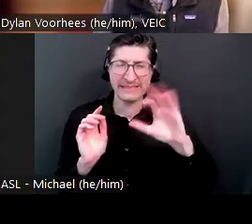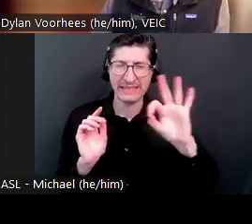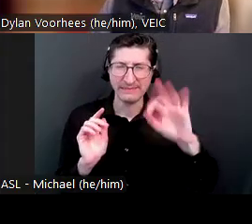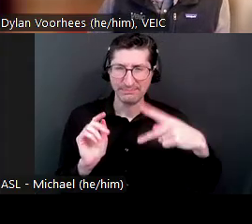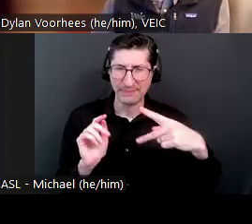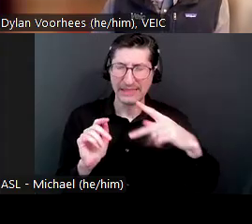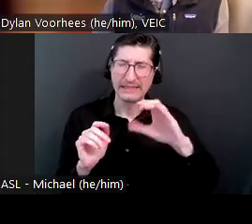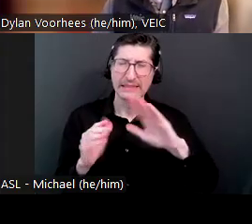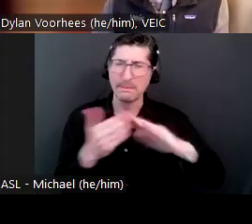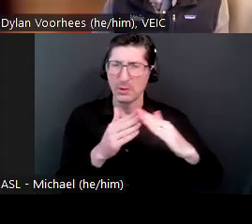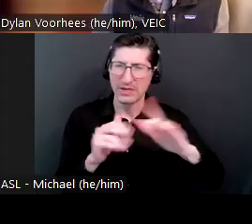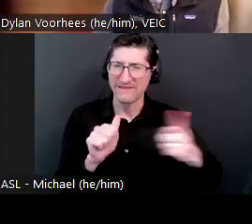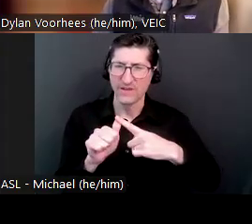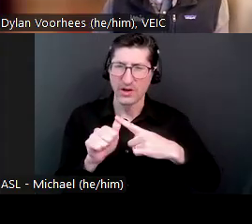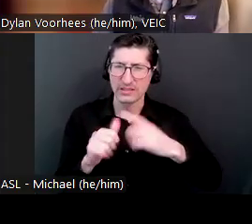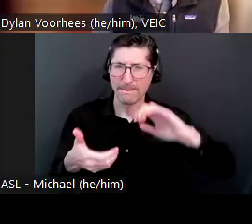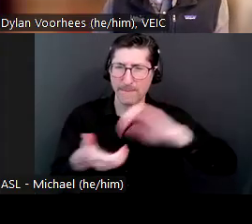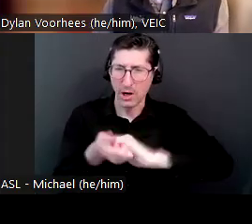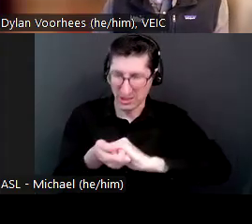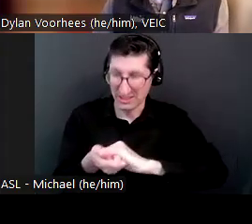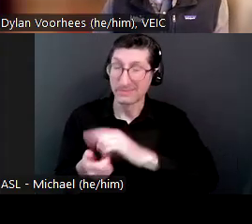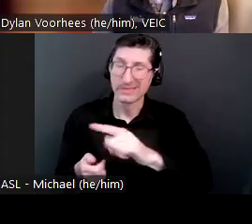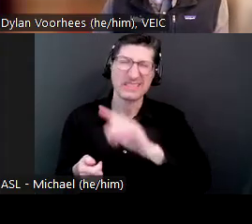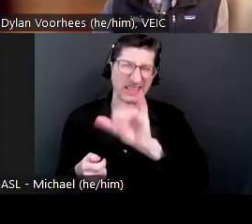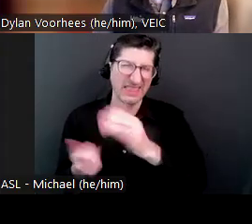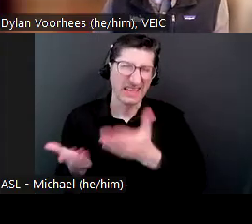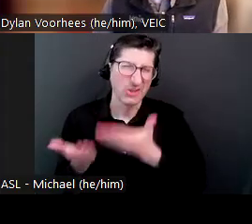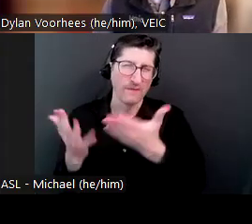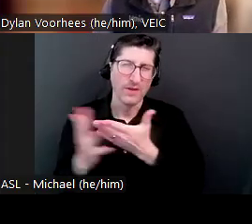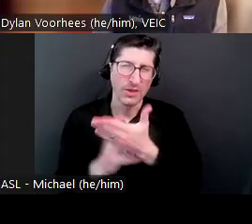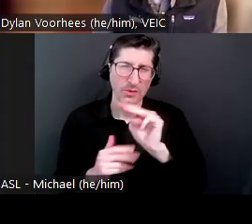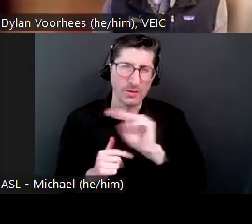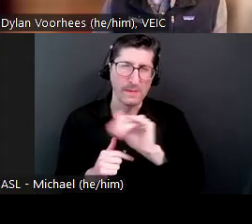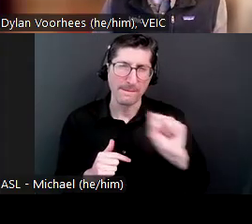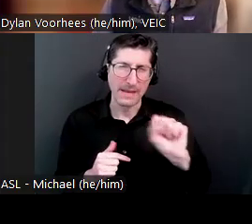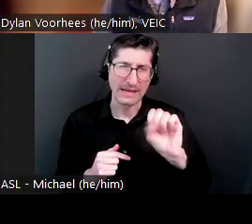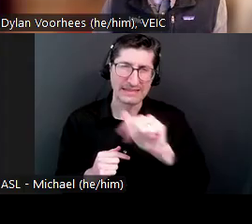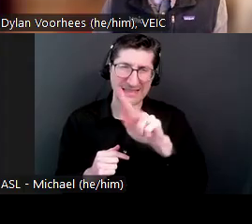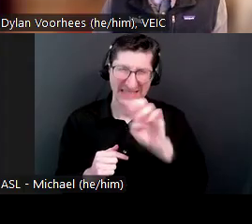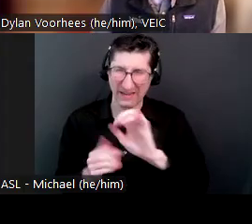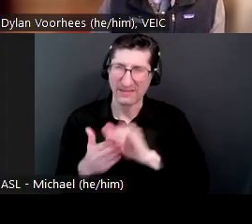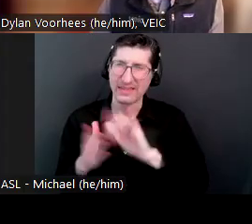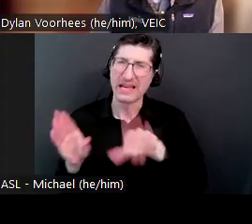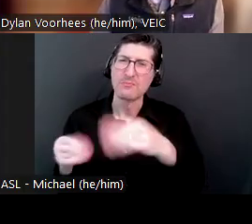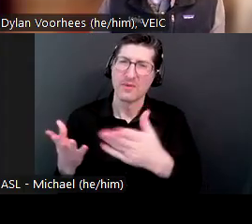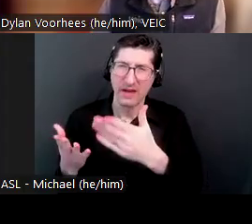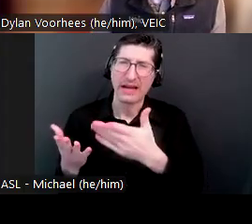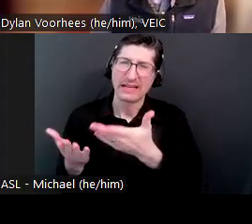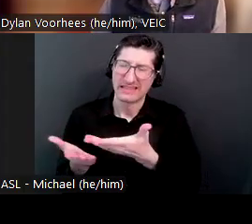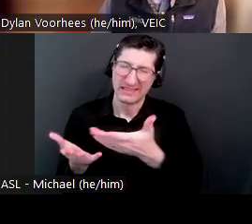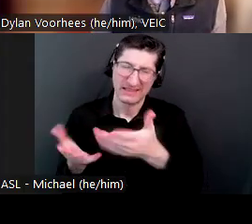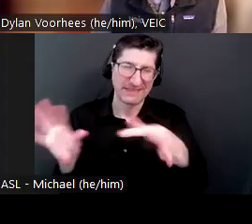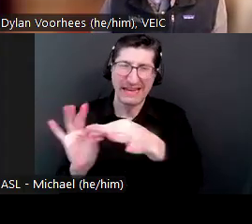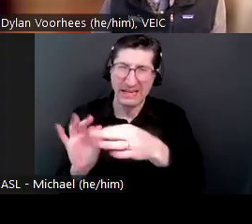are currently offered through Mass Save. They provide funding to entities in several dozen communities to provide outreach and